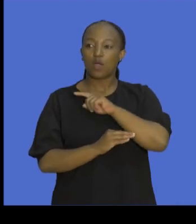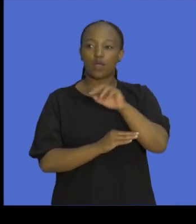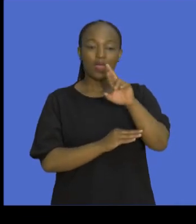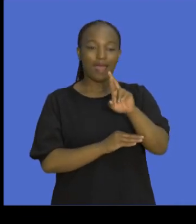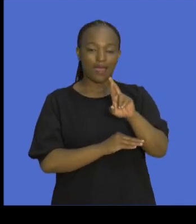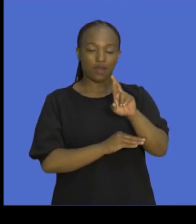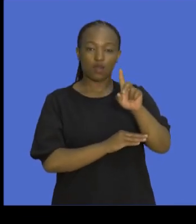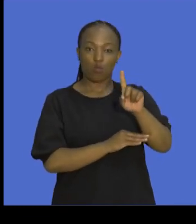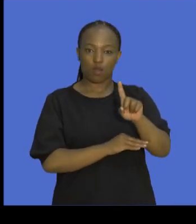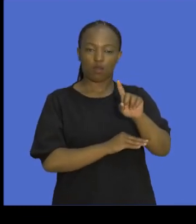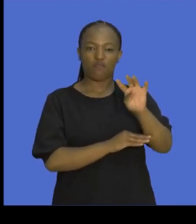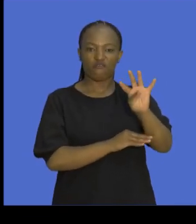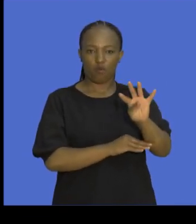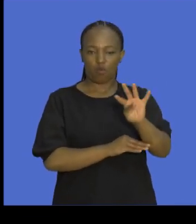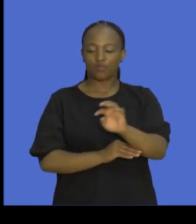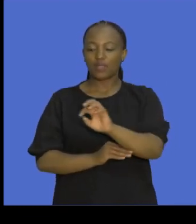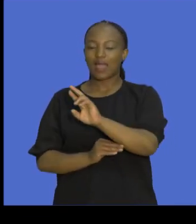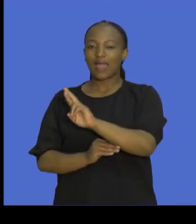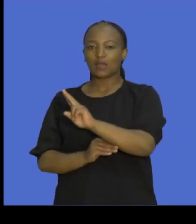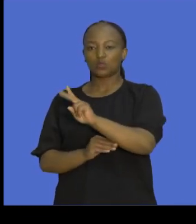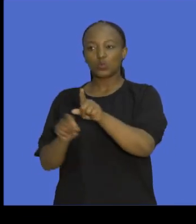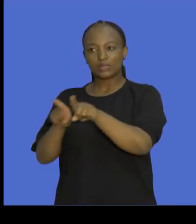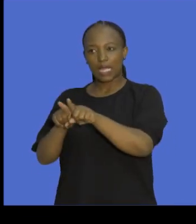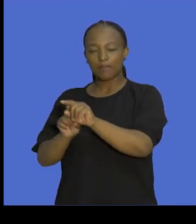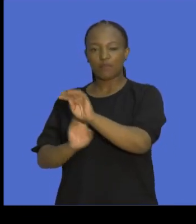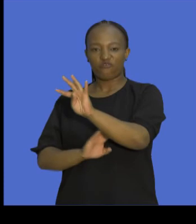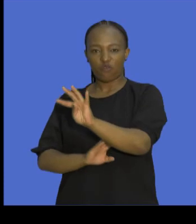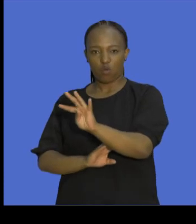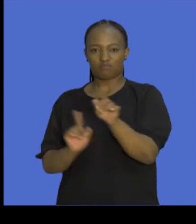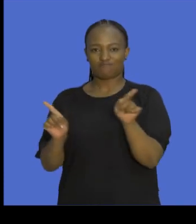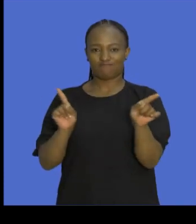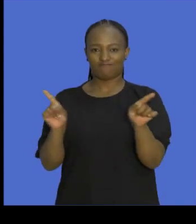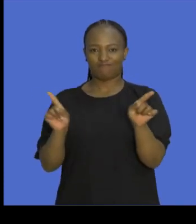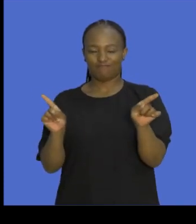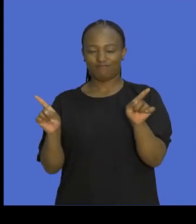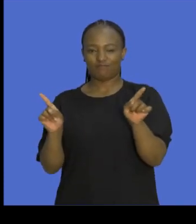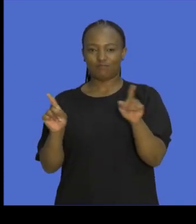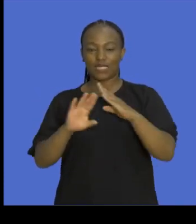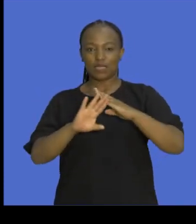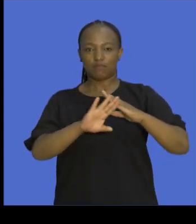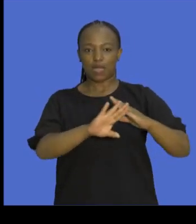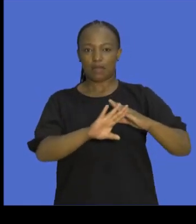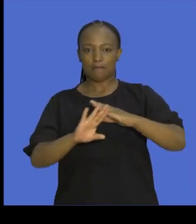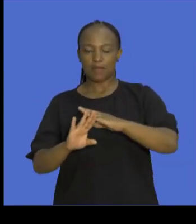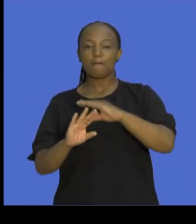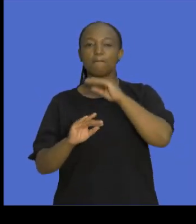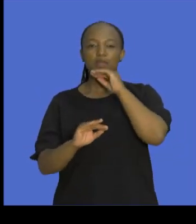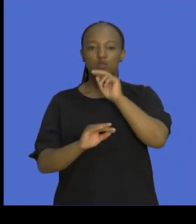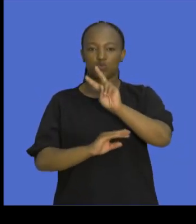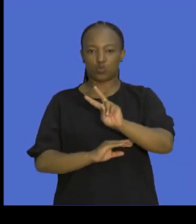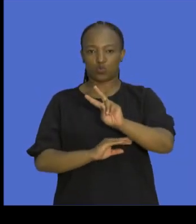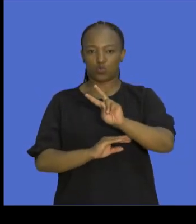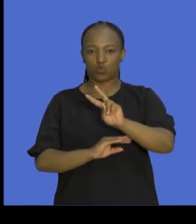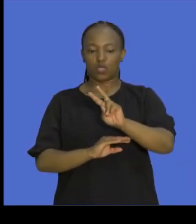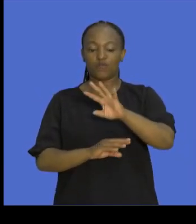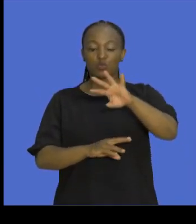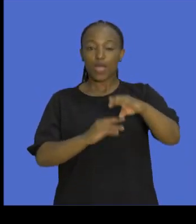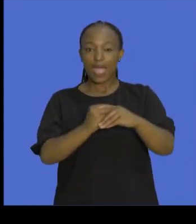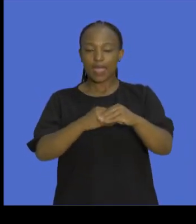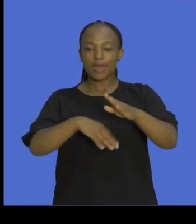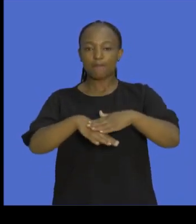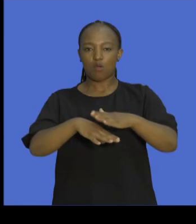ohms and R2 is equals to 4 ohms, their effective resistance is actually 2 ohms.